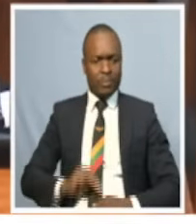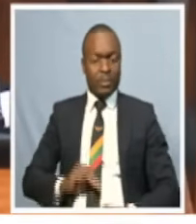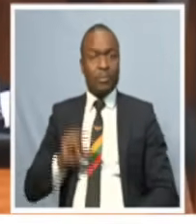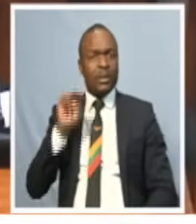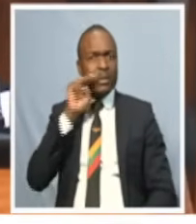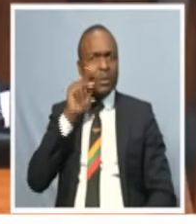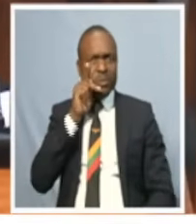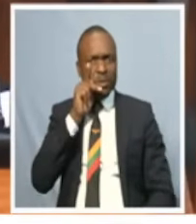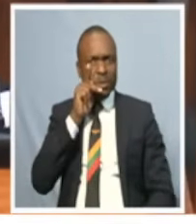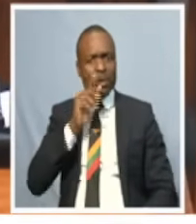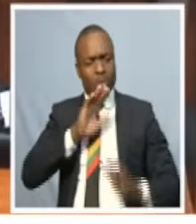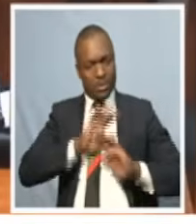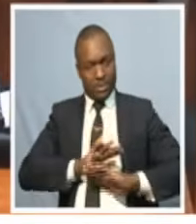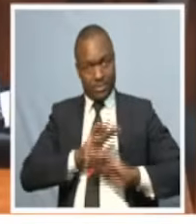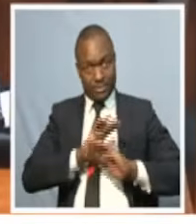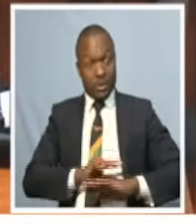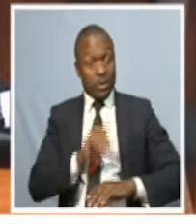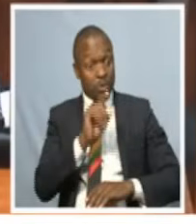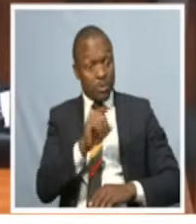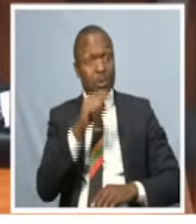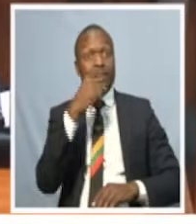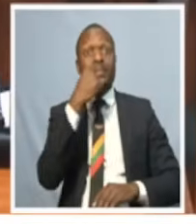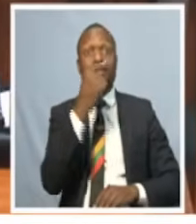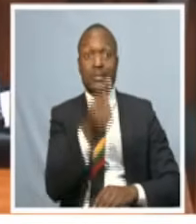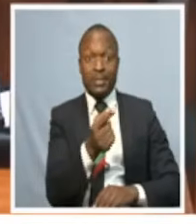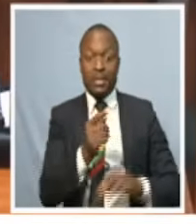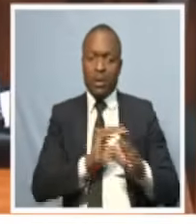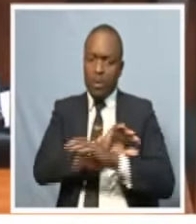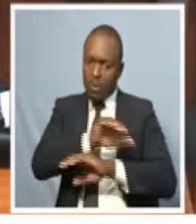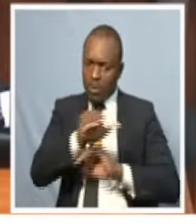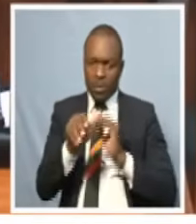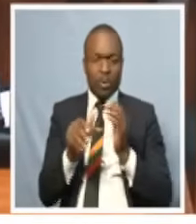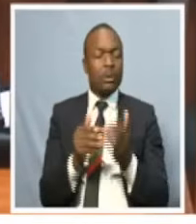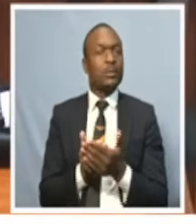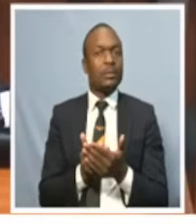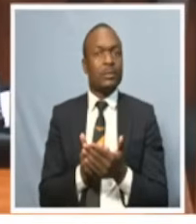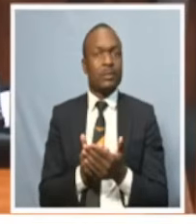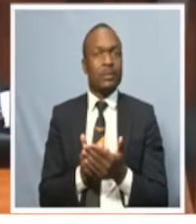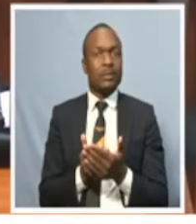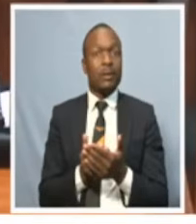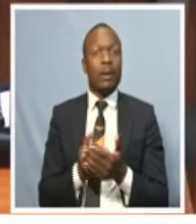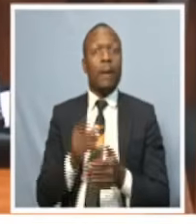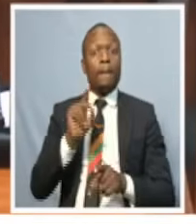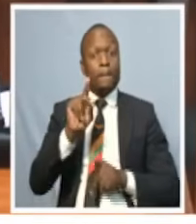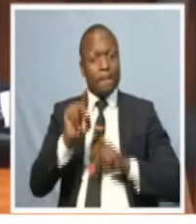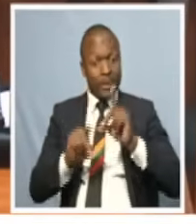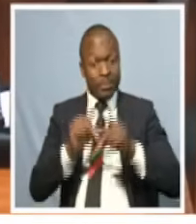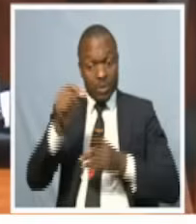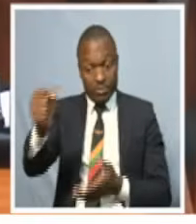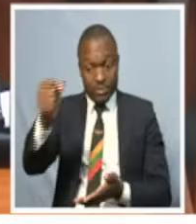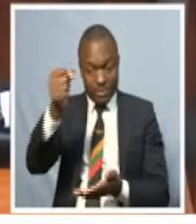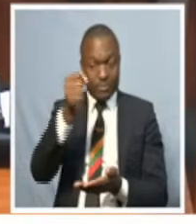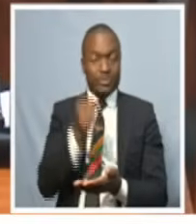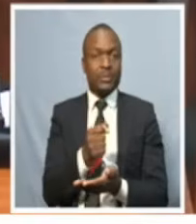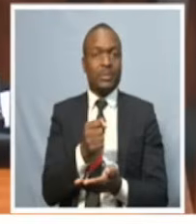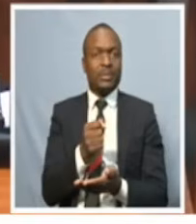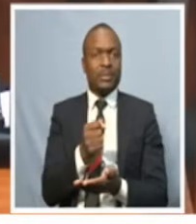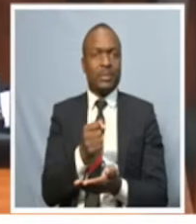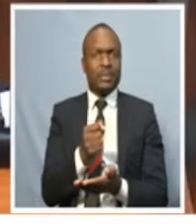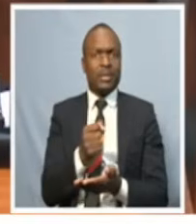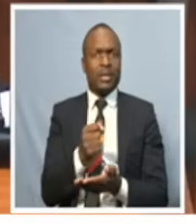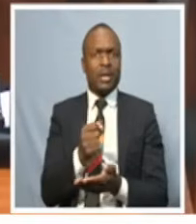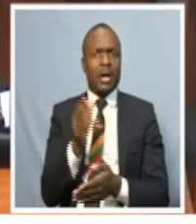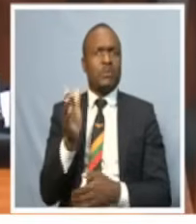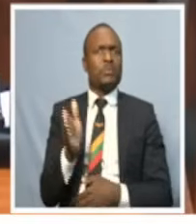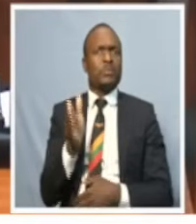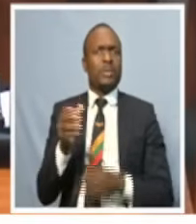for Nakonde. You've mentioned to say all the the people that were recruited are